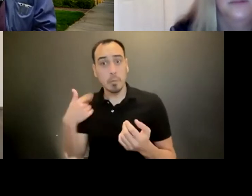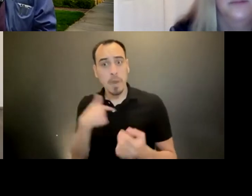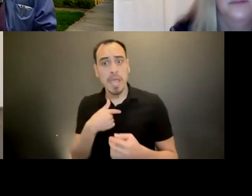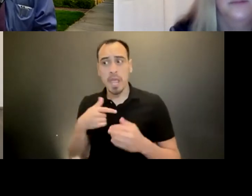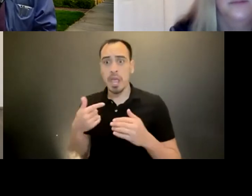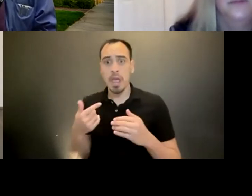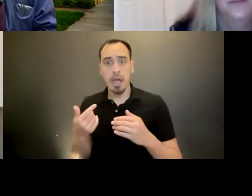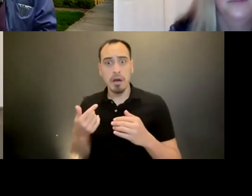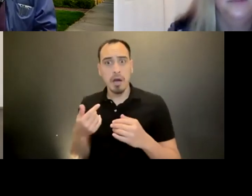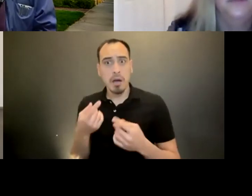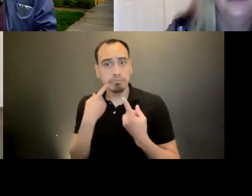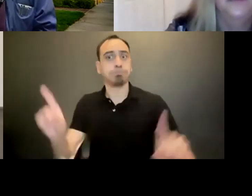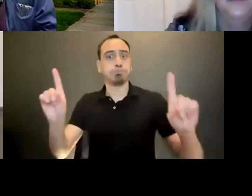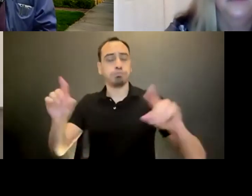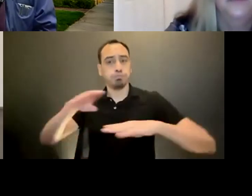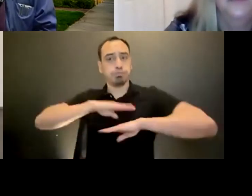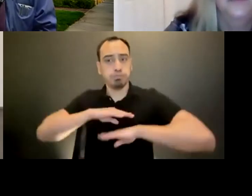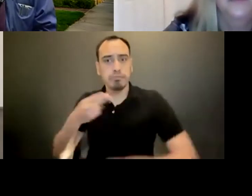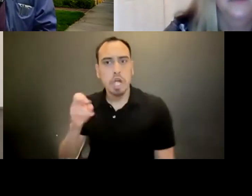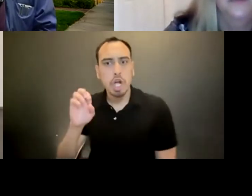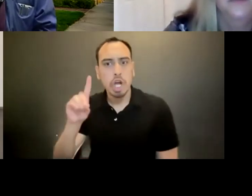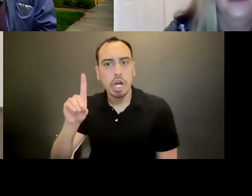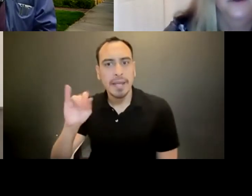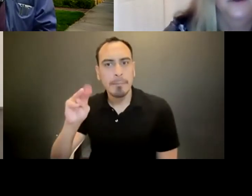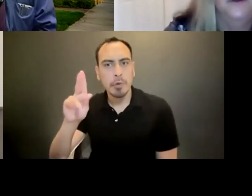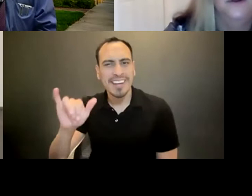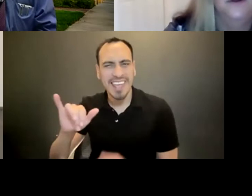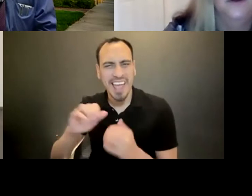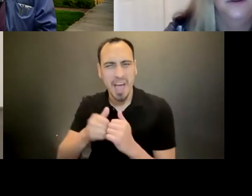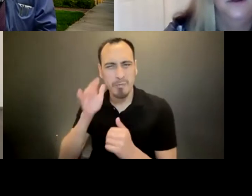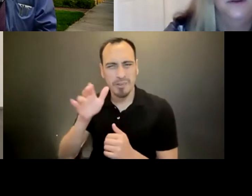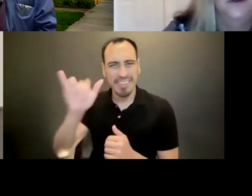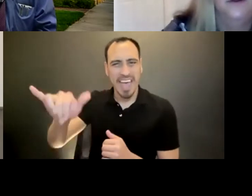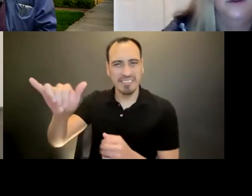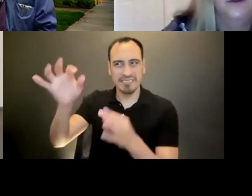Yeah, so that's sort of a